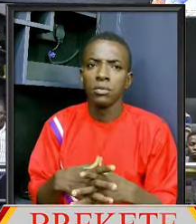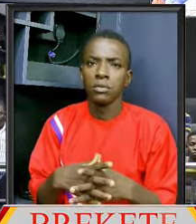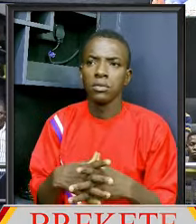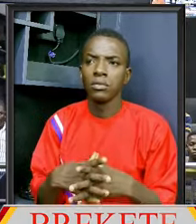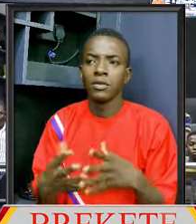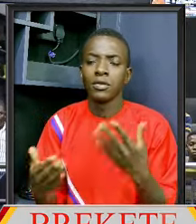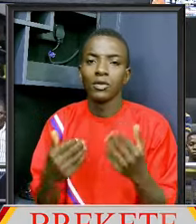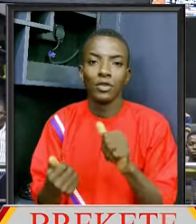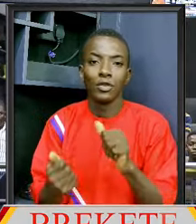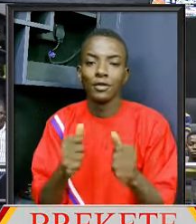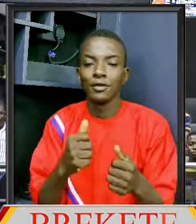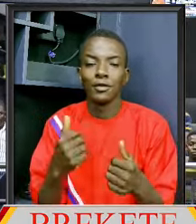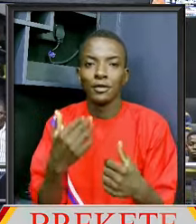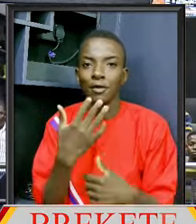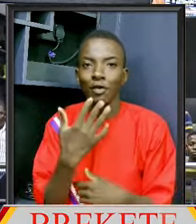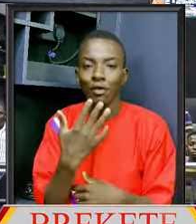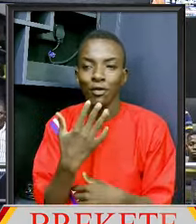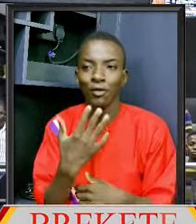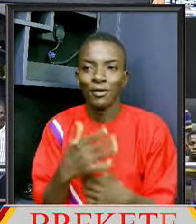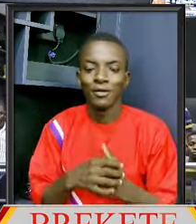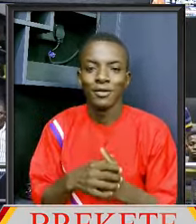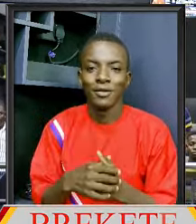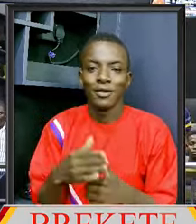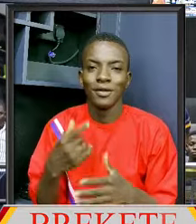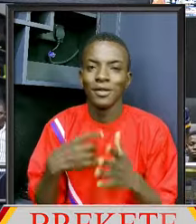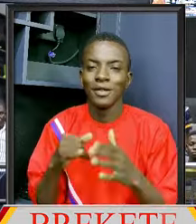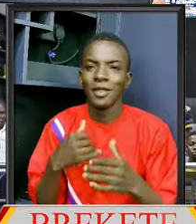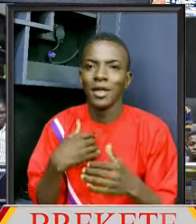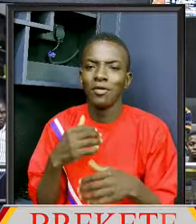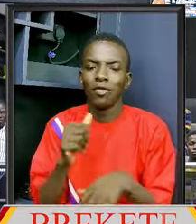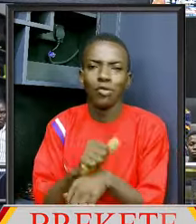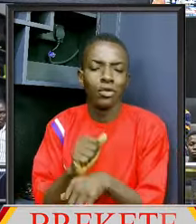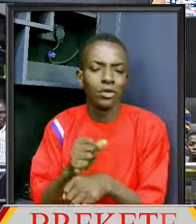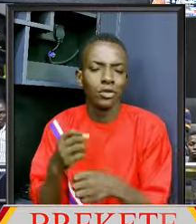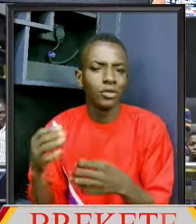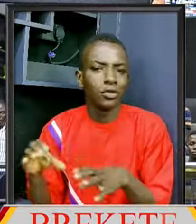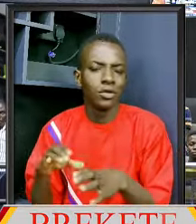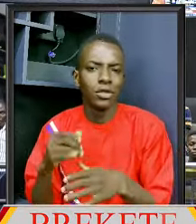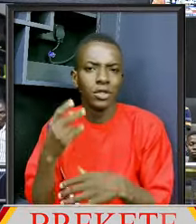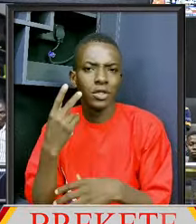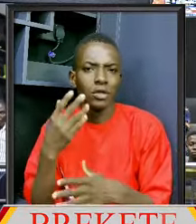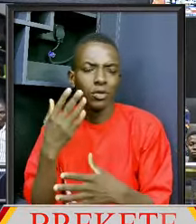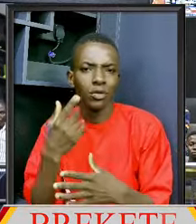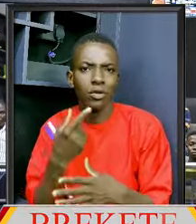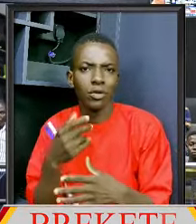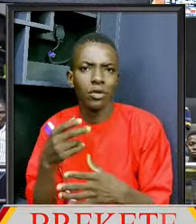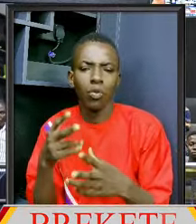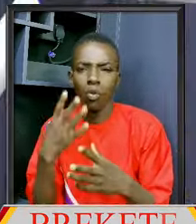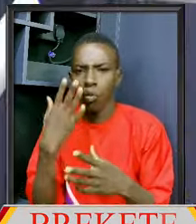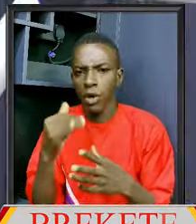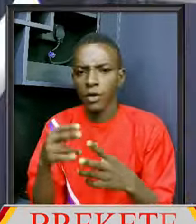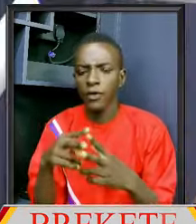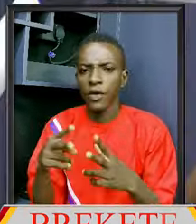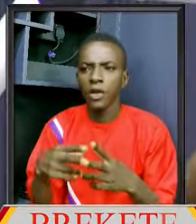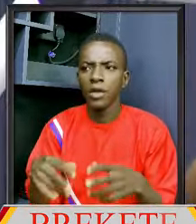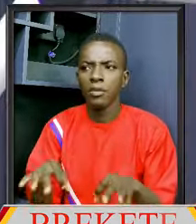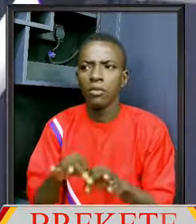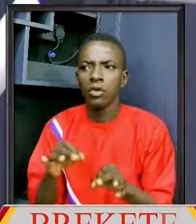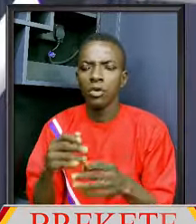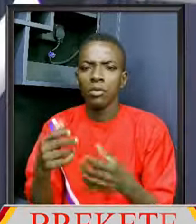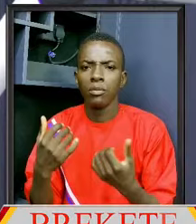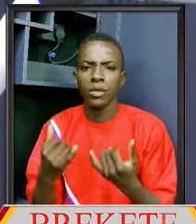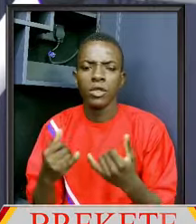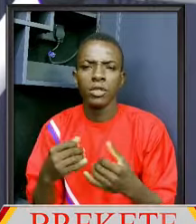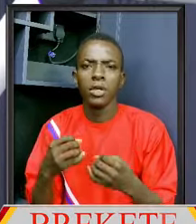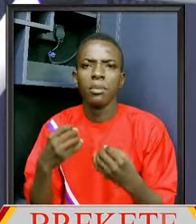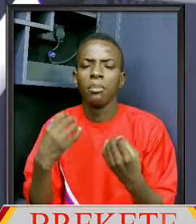we appreciate Barrister Pamela. I believe, say, you see why this thing is very important. Yes. Your presence is important.